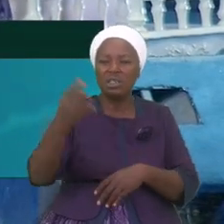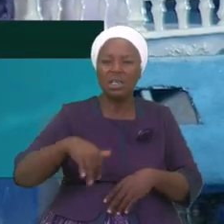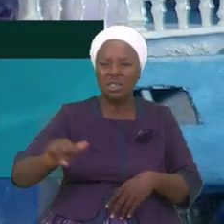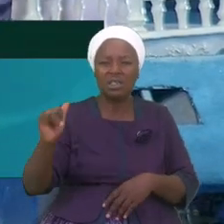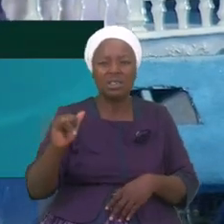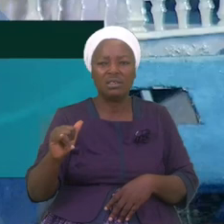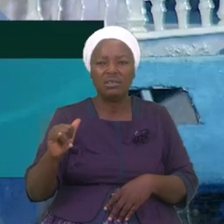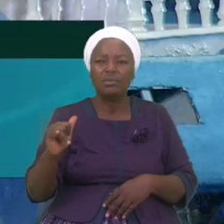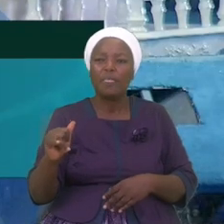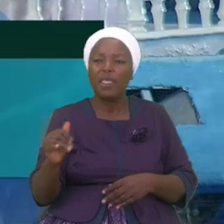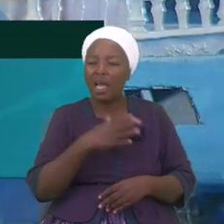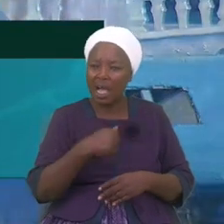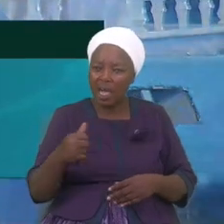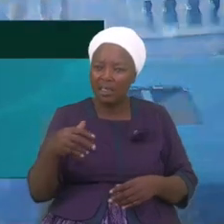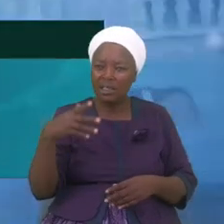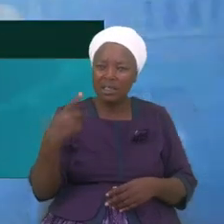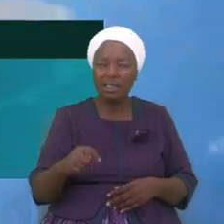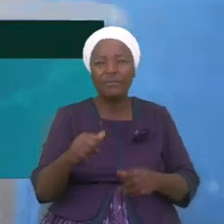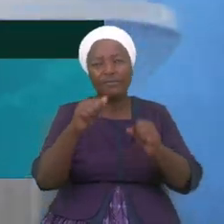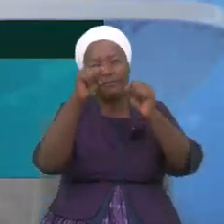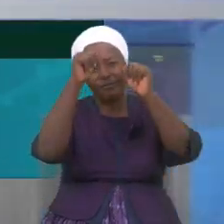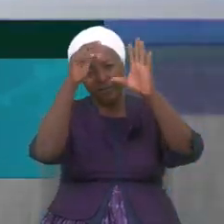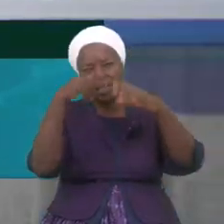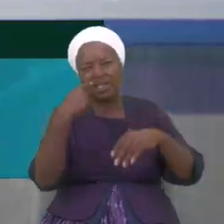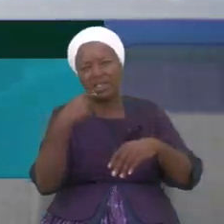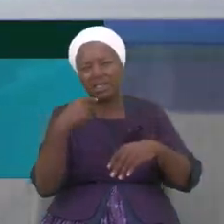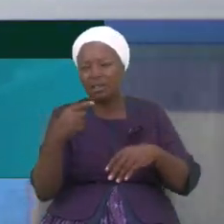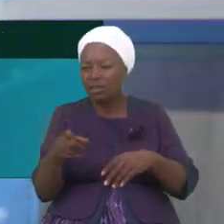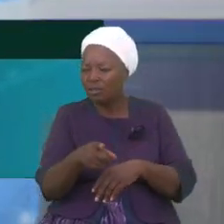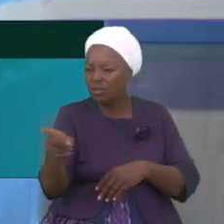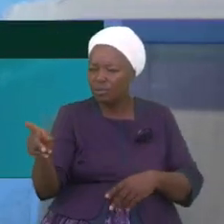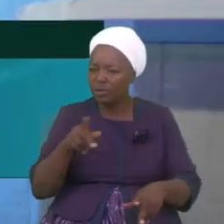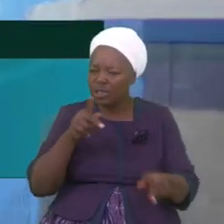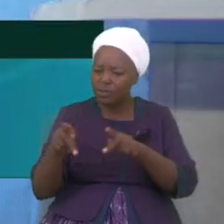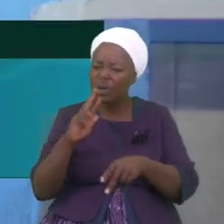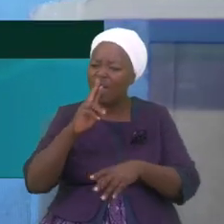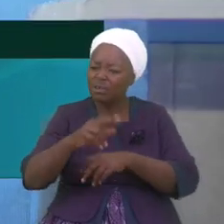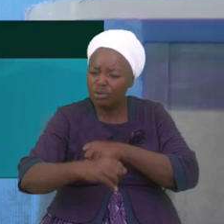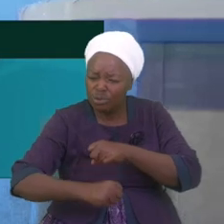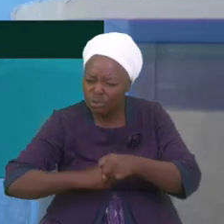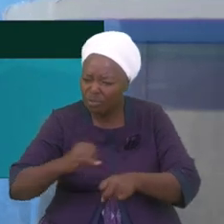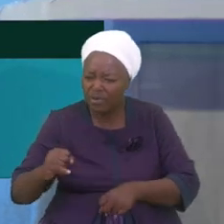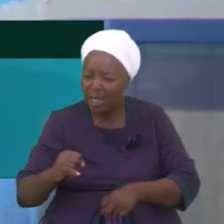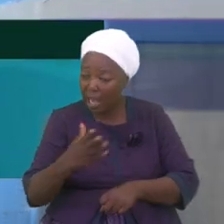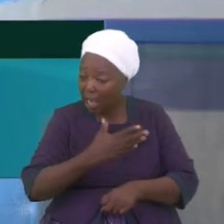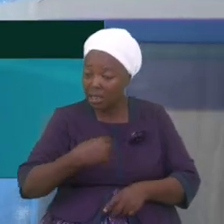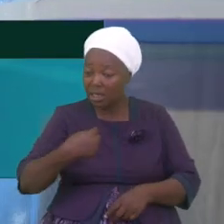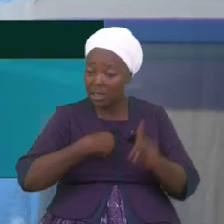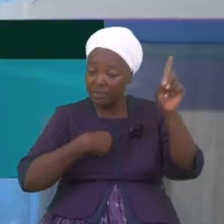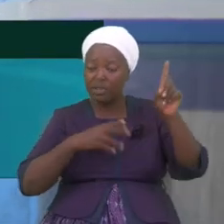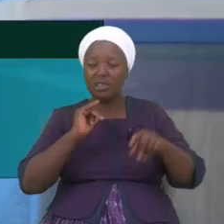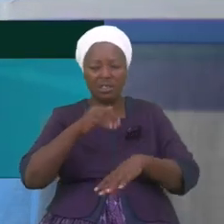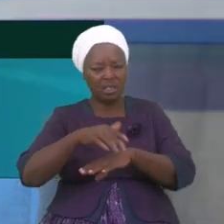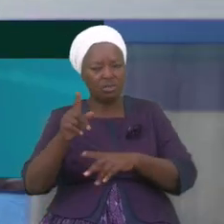past. And the Father said, those people are suffering. and I'm sending you to